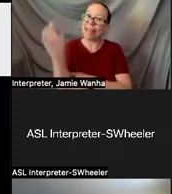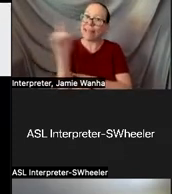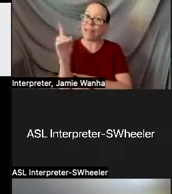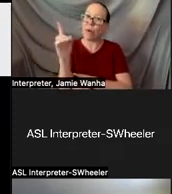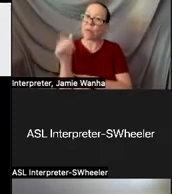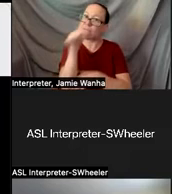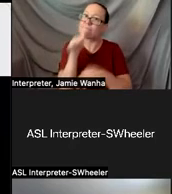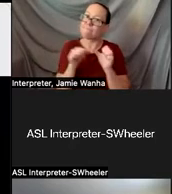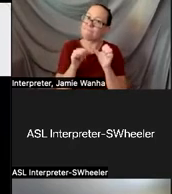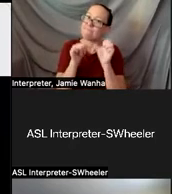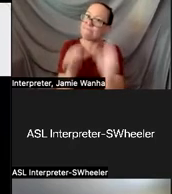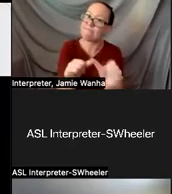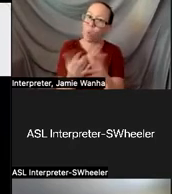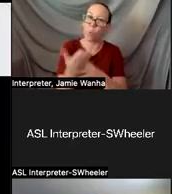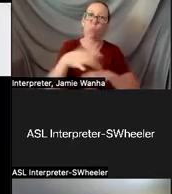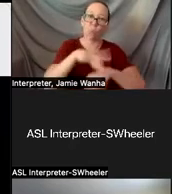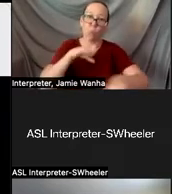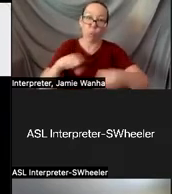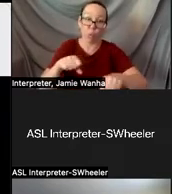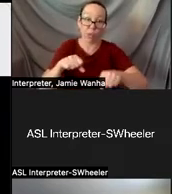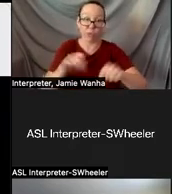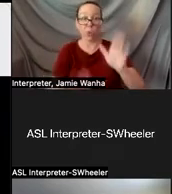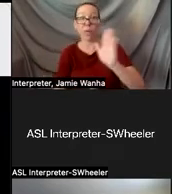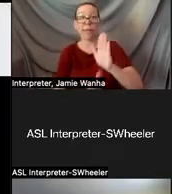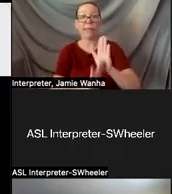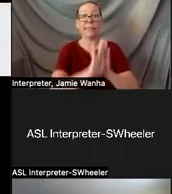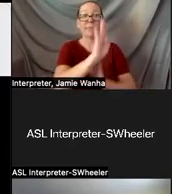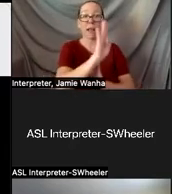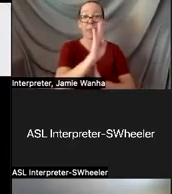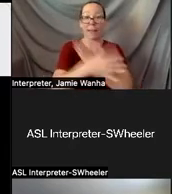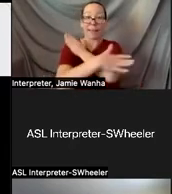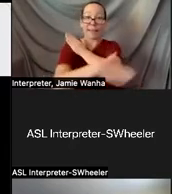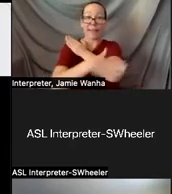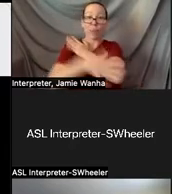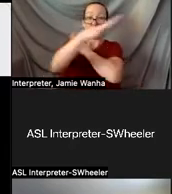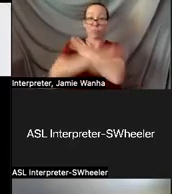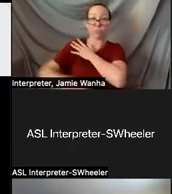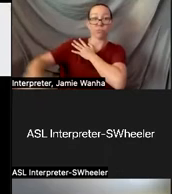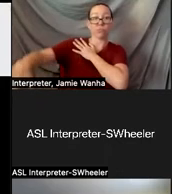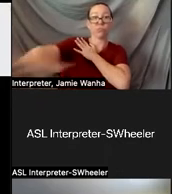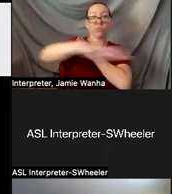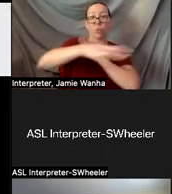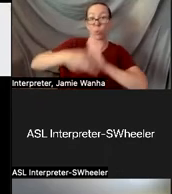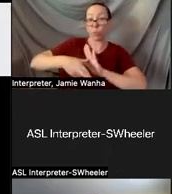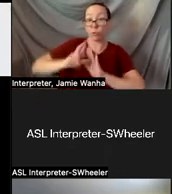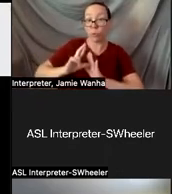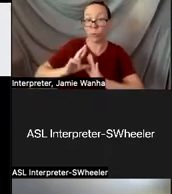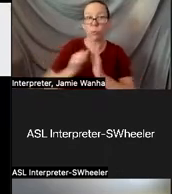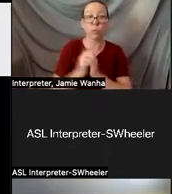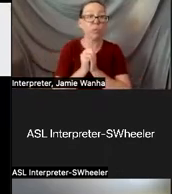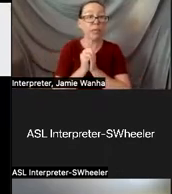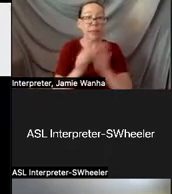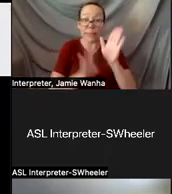one, continue developing the countywide resilience review. Number two, develop a regional seismic mitigation